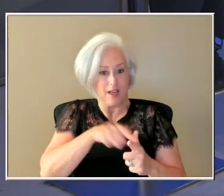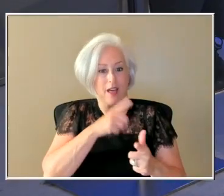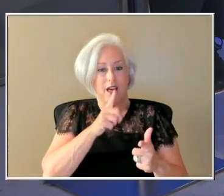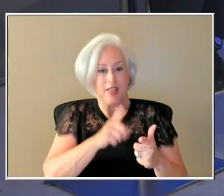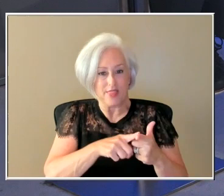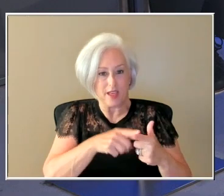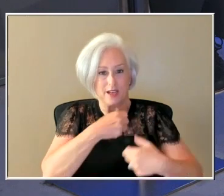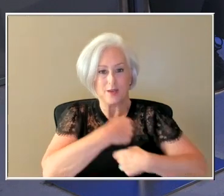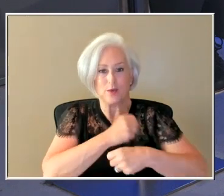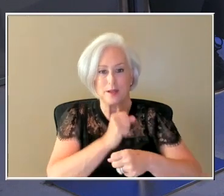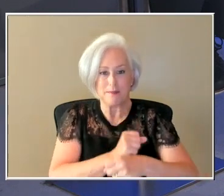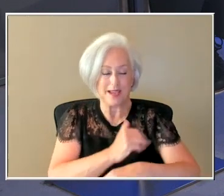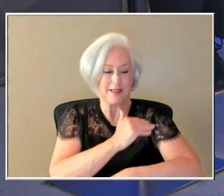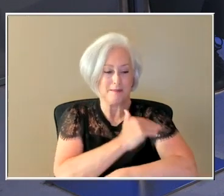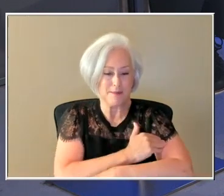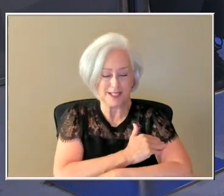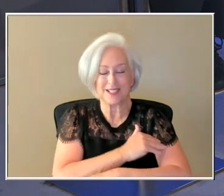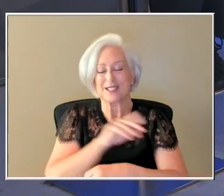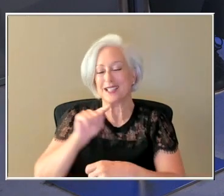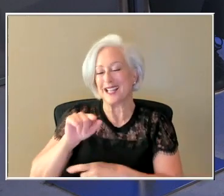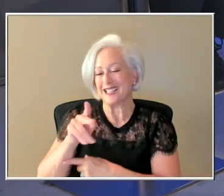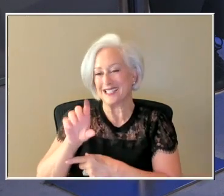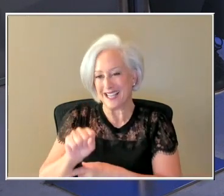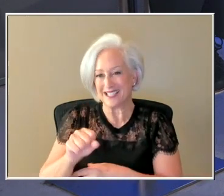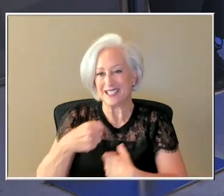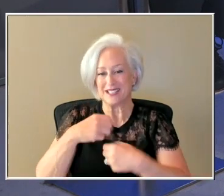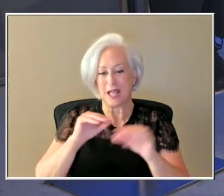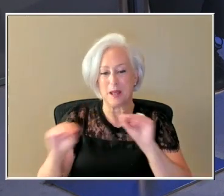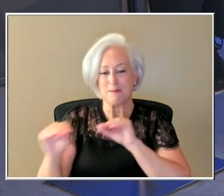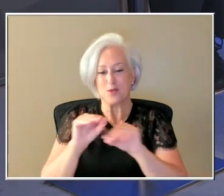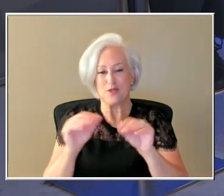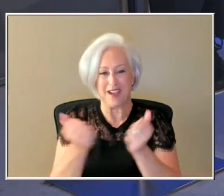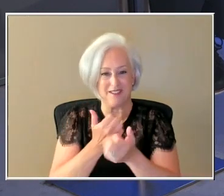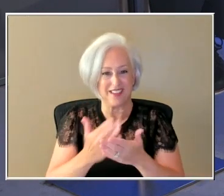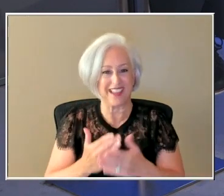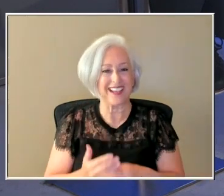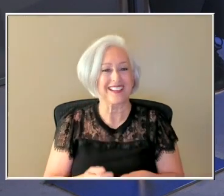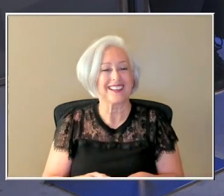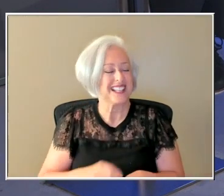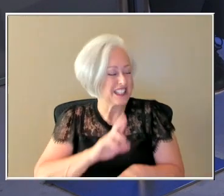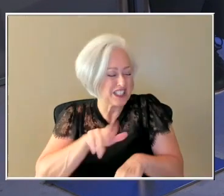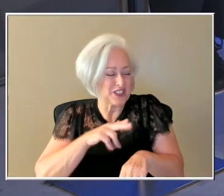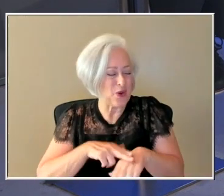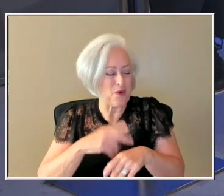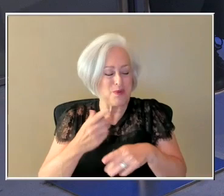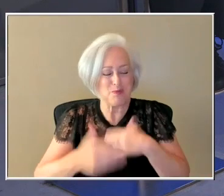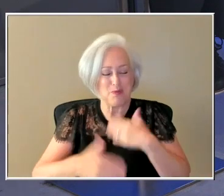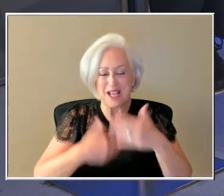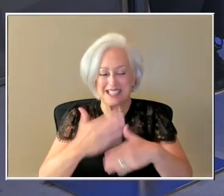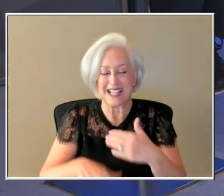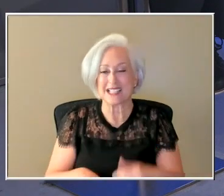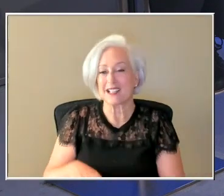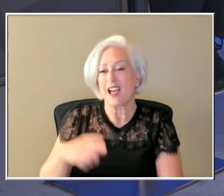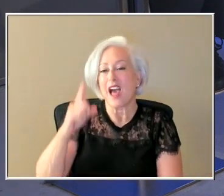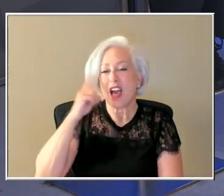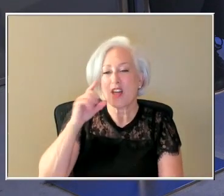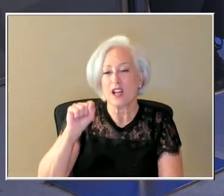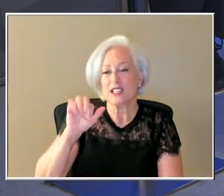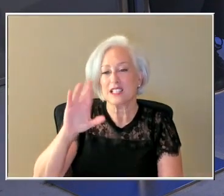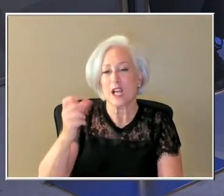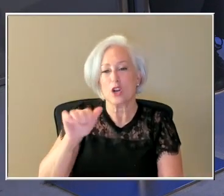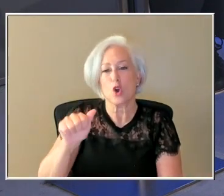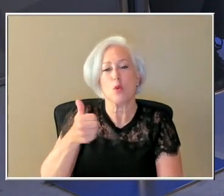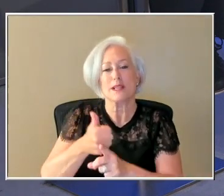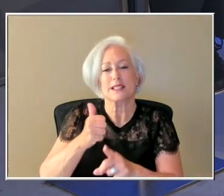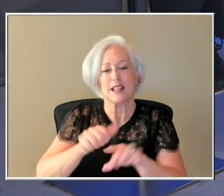process. Yeah, all in a day for you, Dr. Rosenthal. Amy says she thought sarcomas were typically a childhood cancer. Is that true?